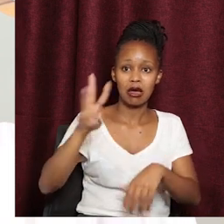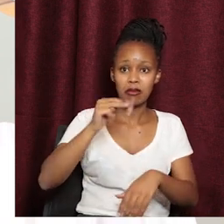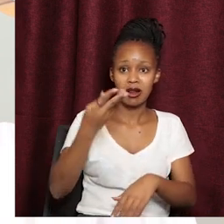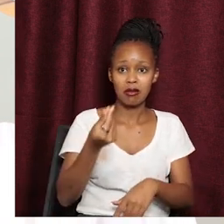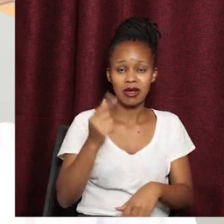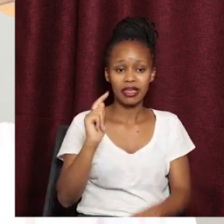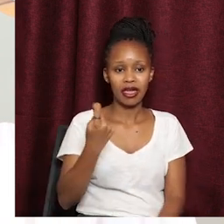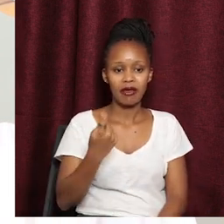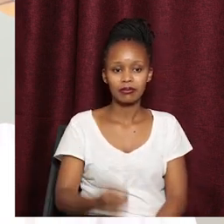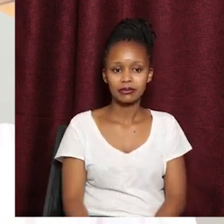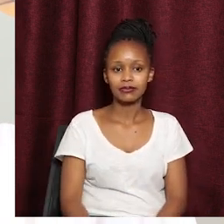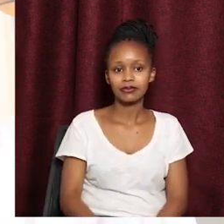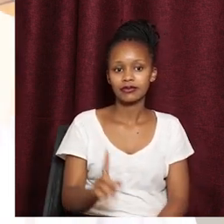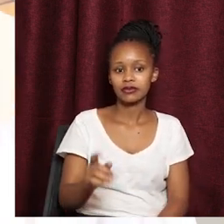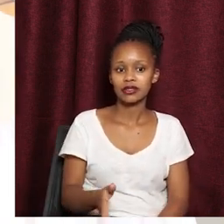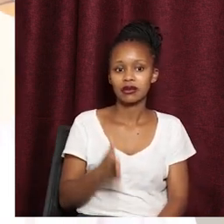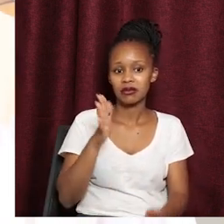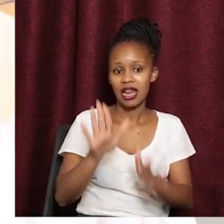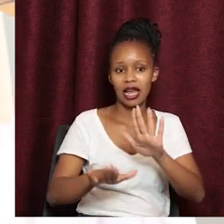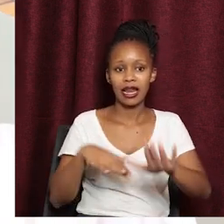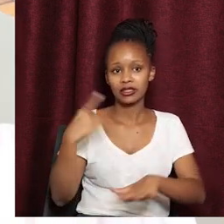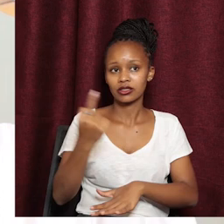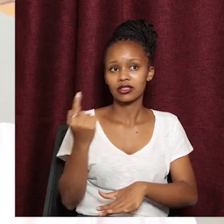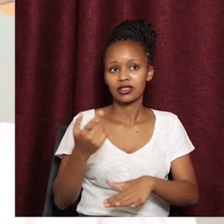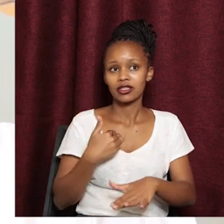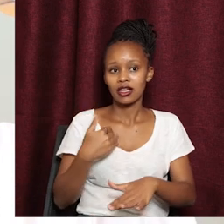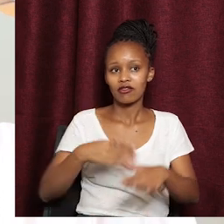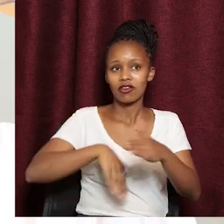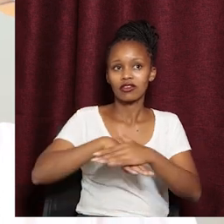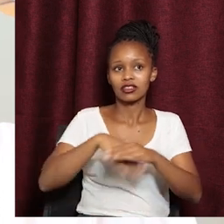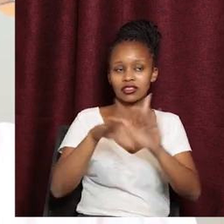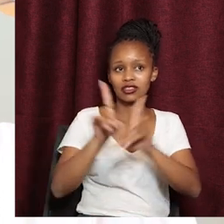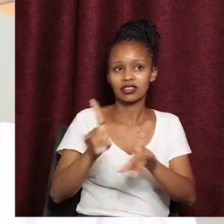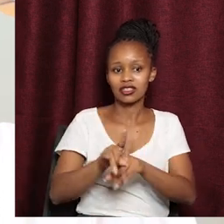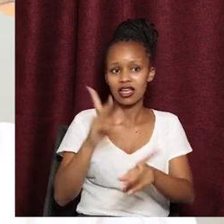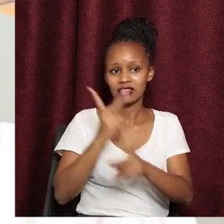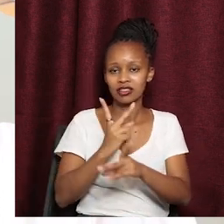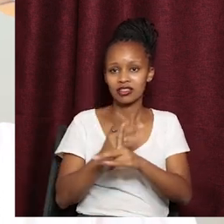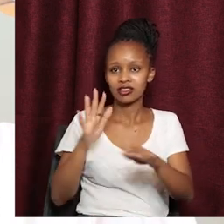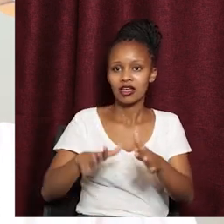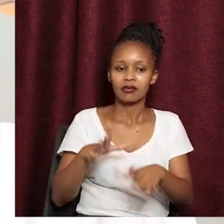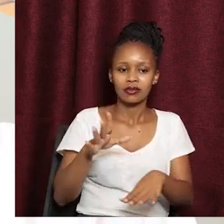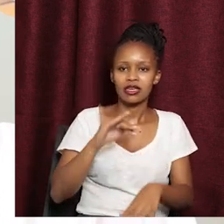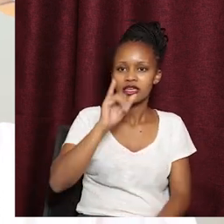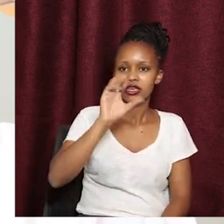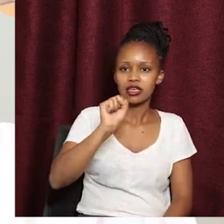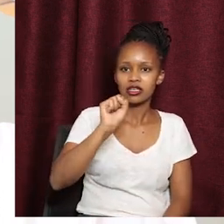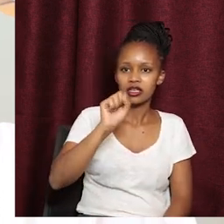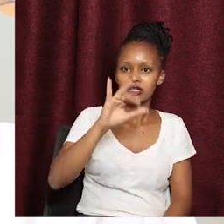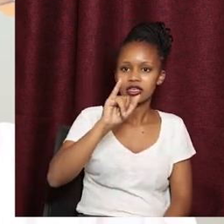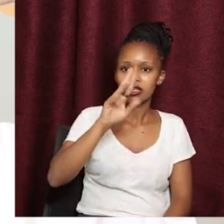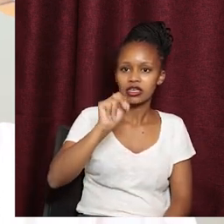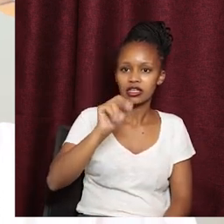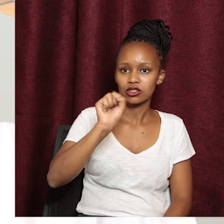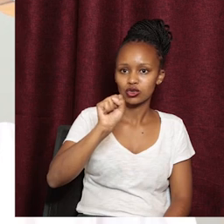Migu. There is a footballer who has insured his legs more than 108